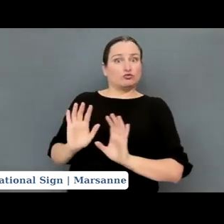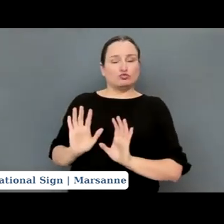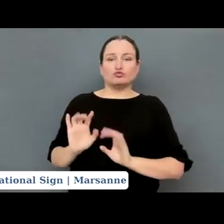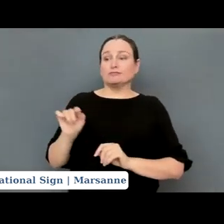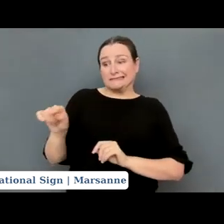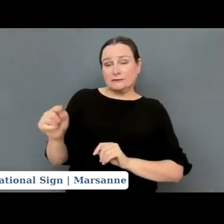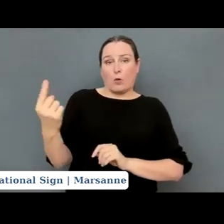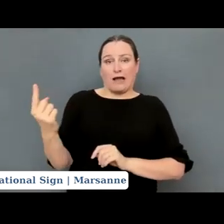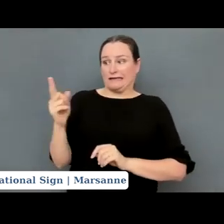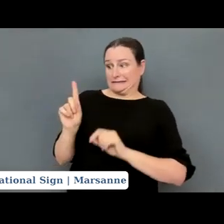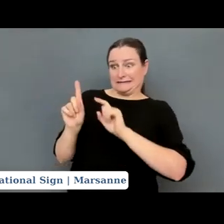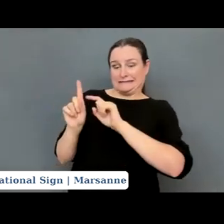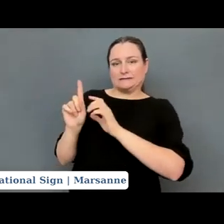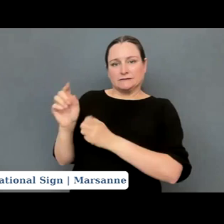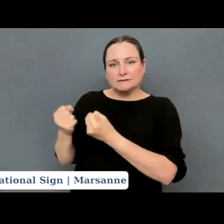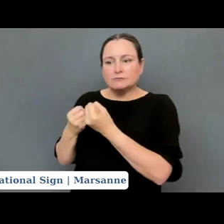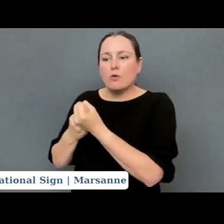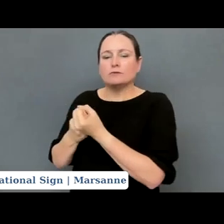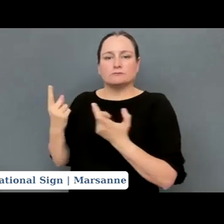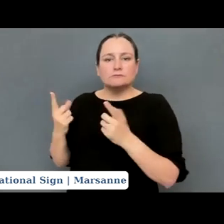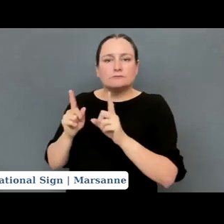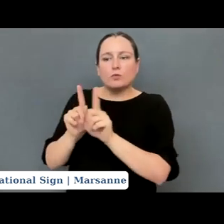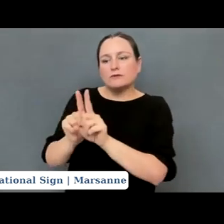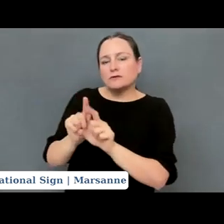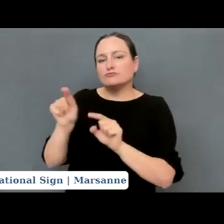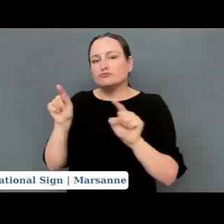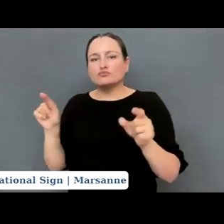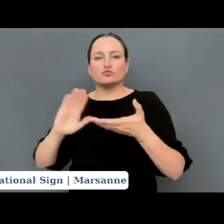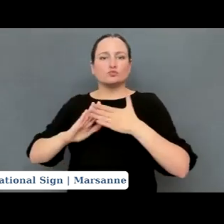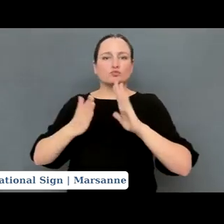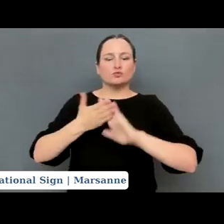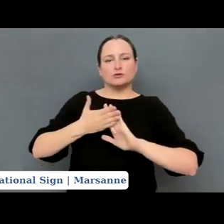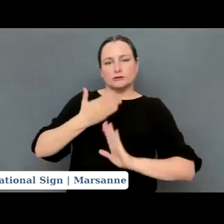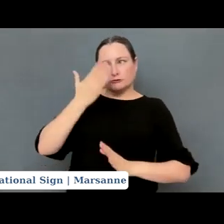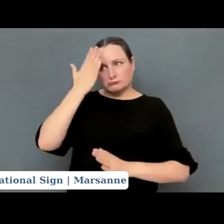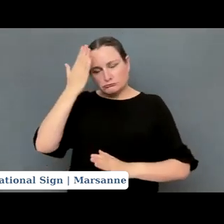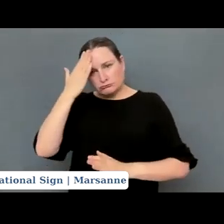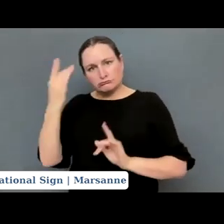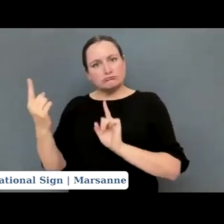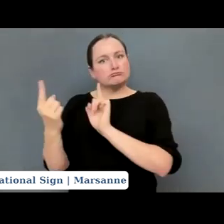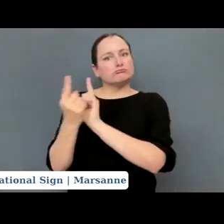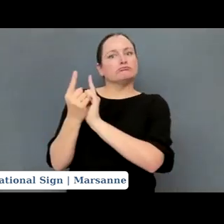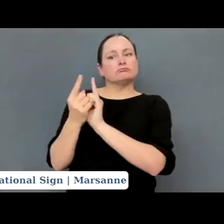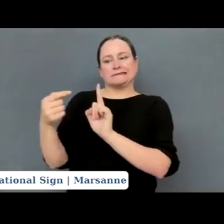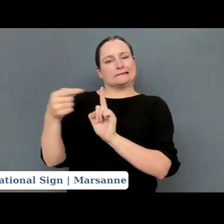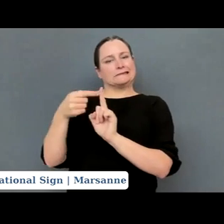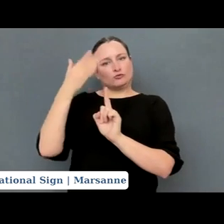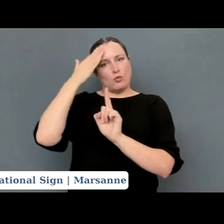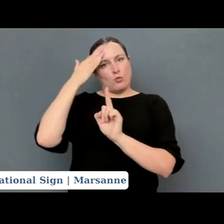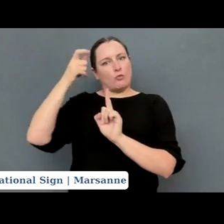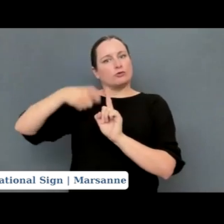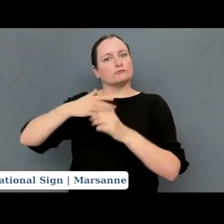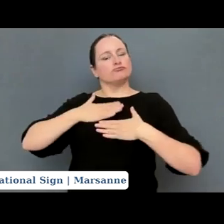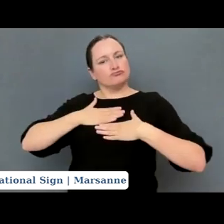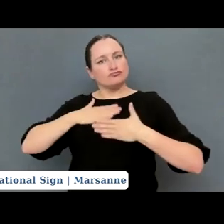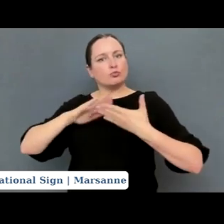already. It is well known by the community, and the beneficiaries feel more comfortable